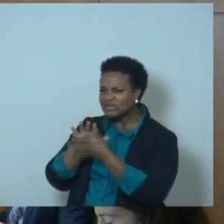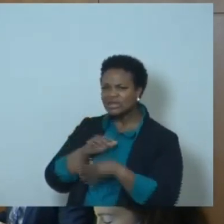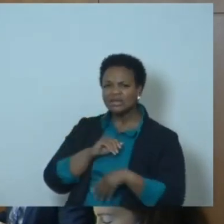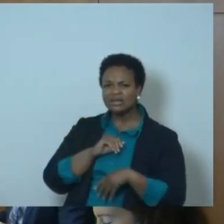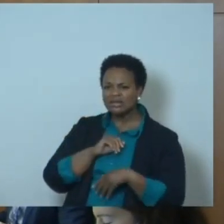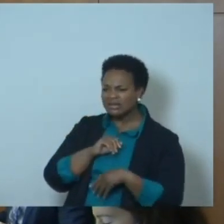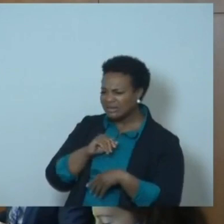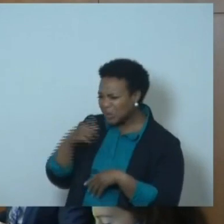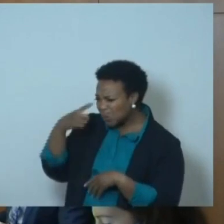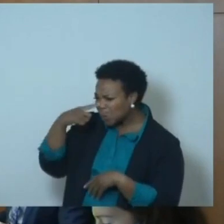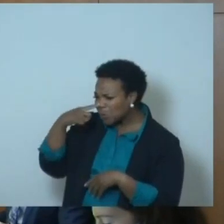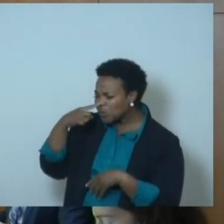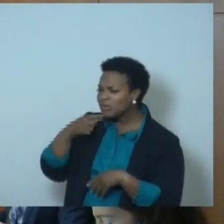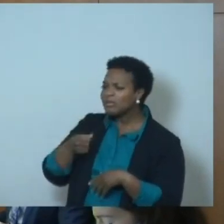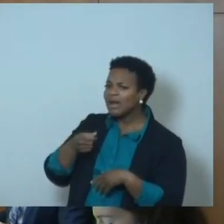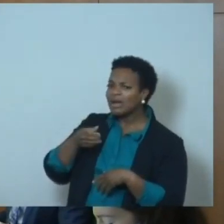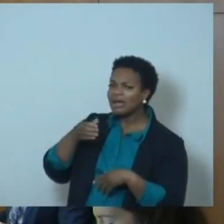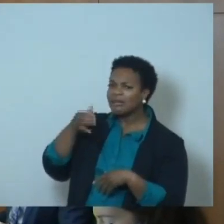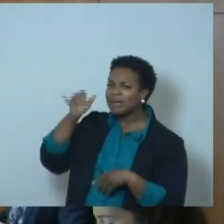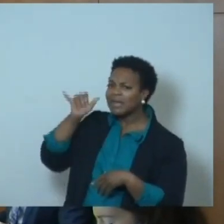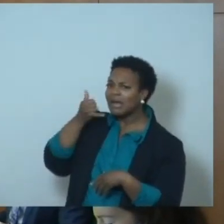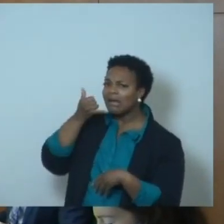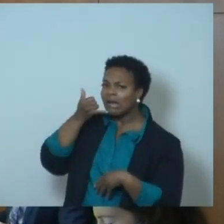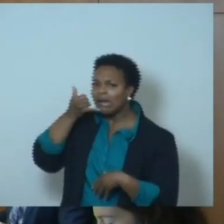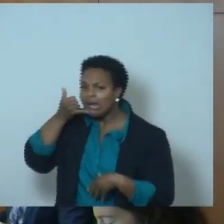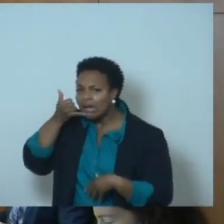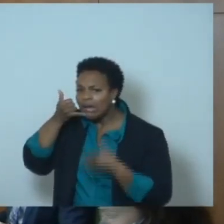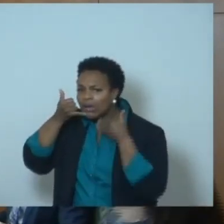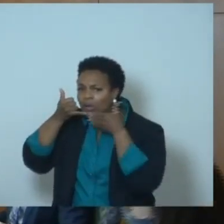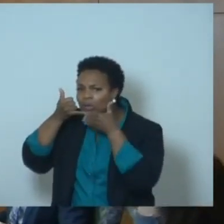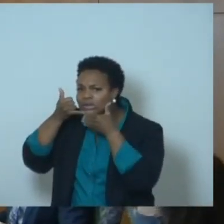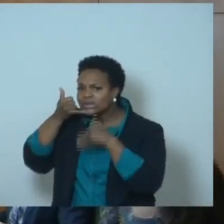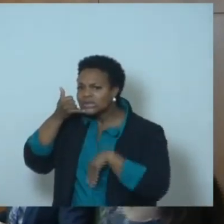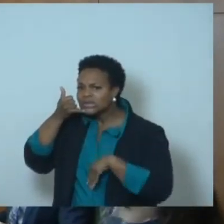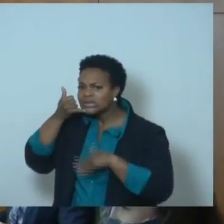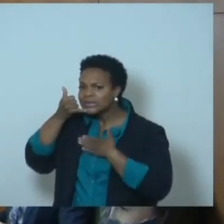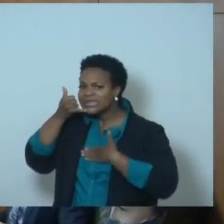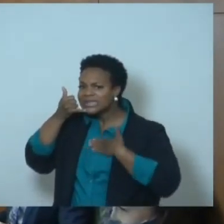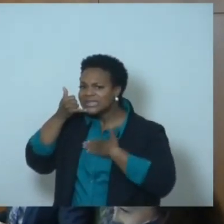Can you get closer to the mic or something? Can you hear me a little bit better now?